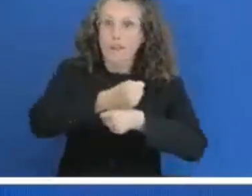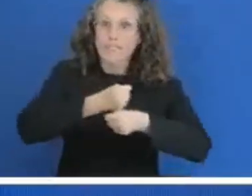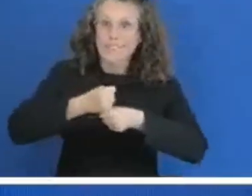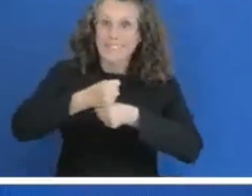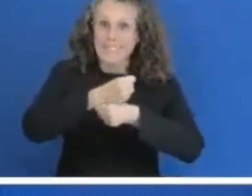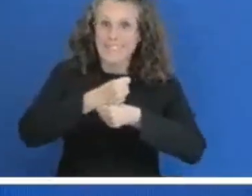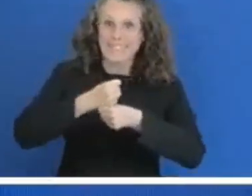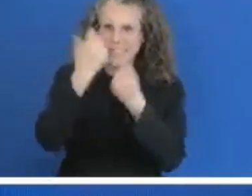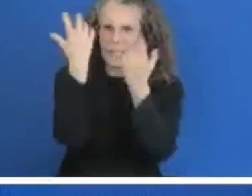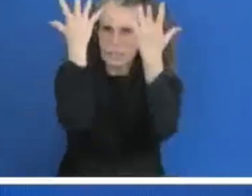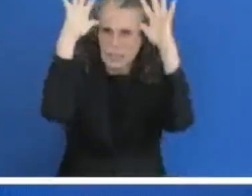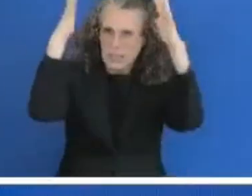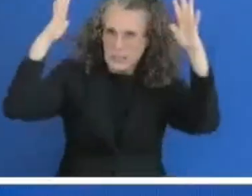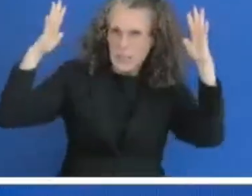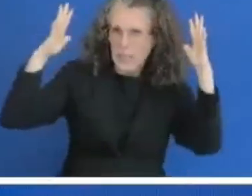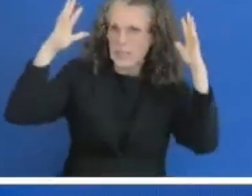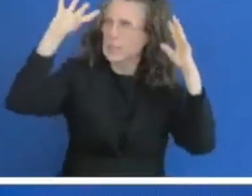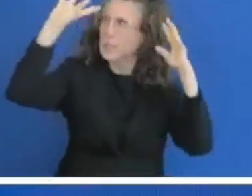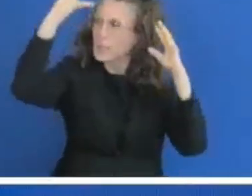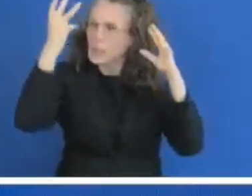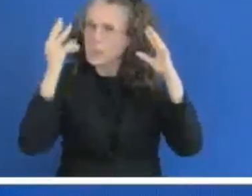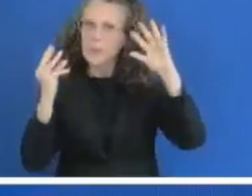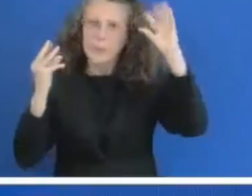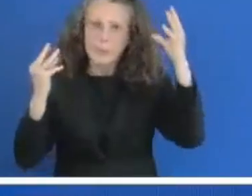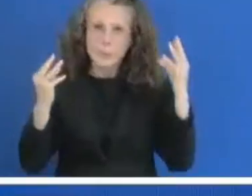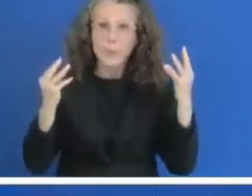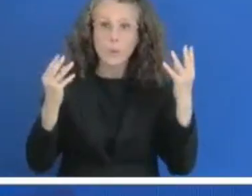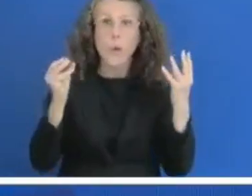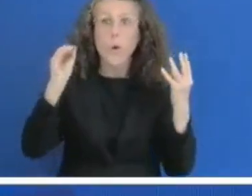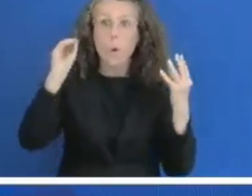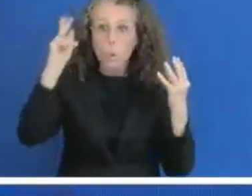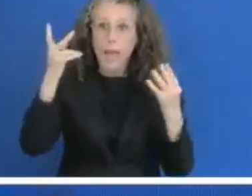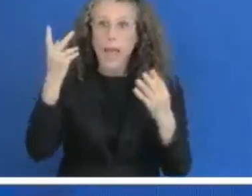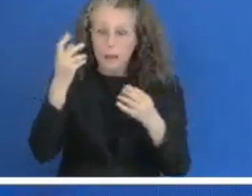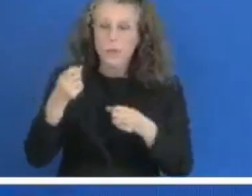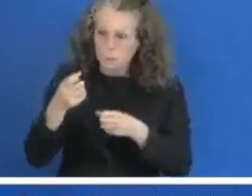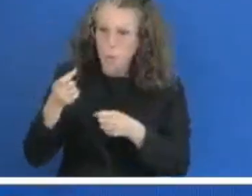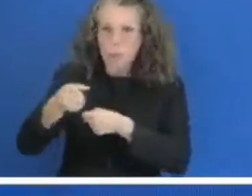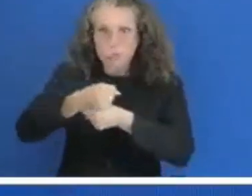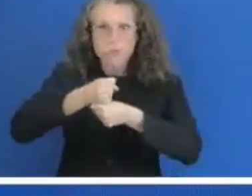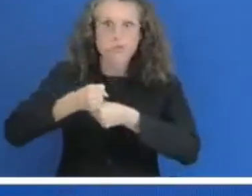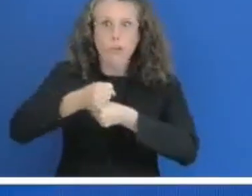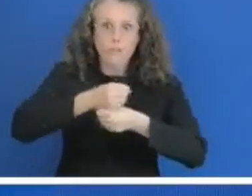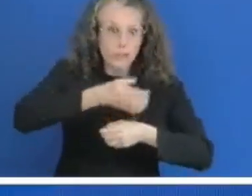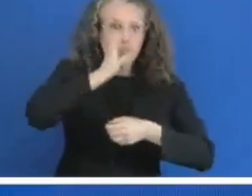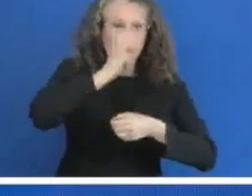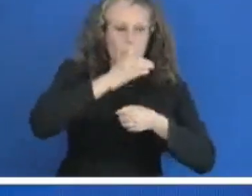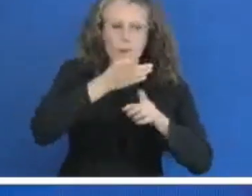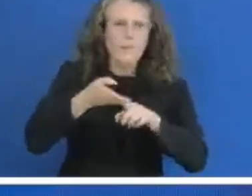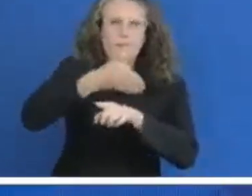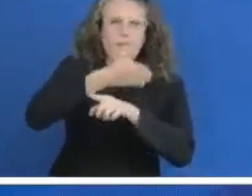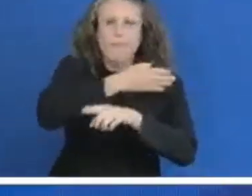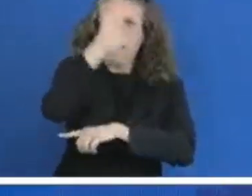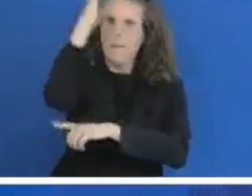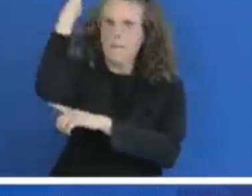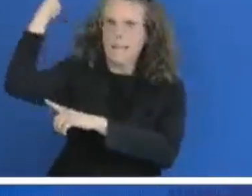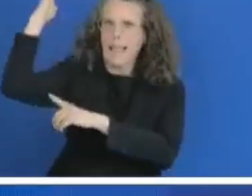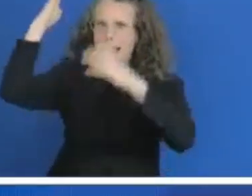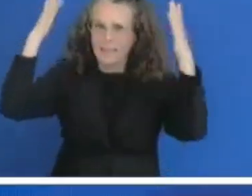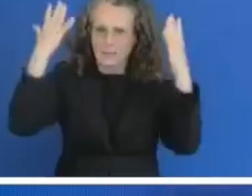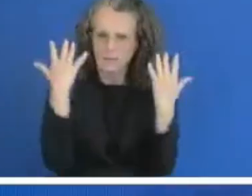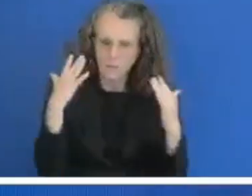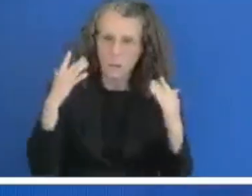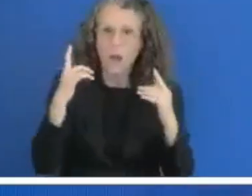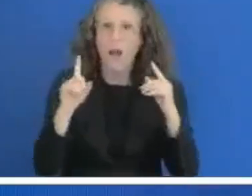these agroforestry settings. So you have coffee plants growing on the forest floor. You have tall trees reaching up to